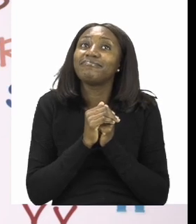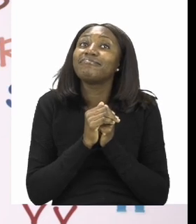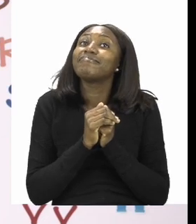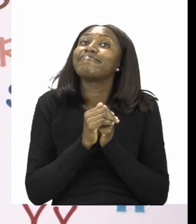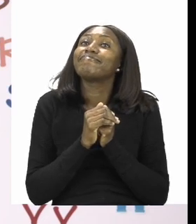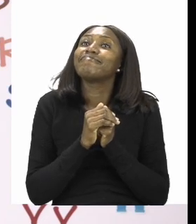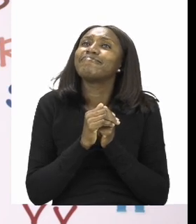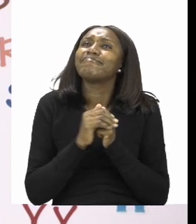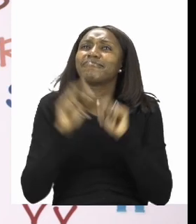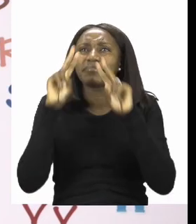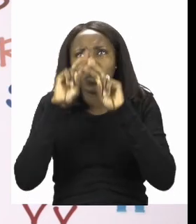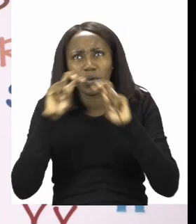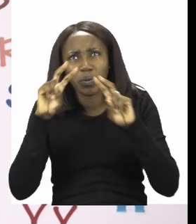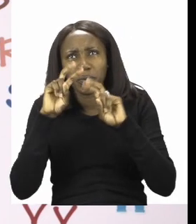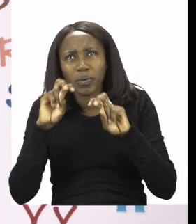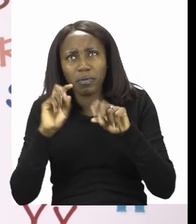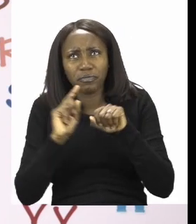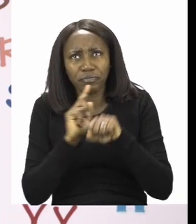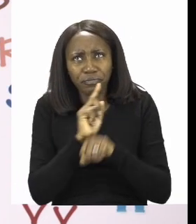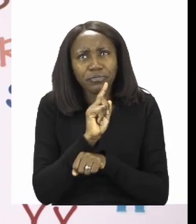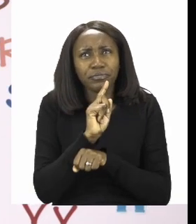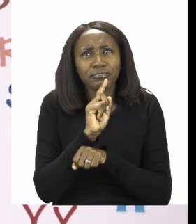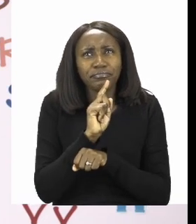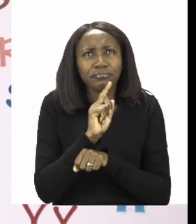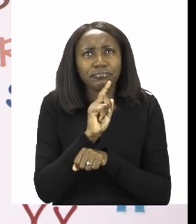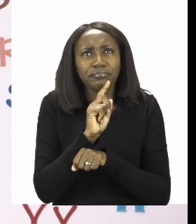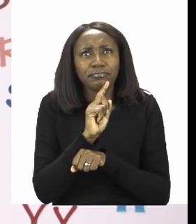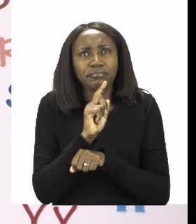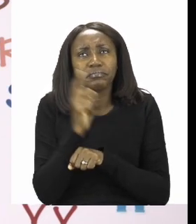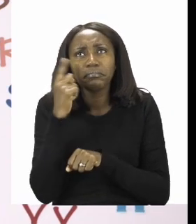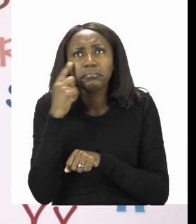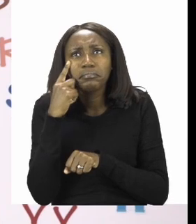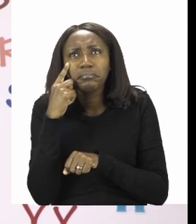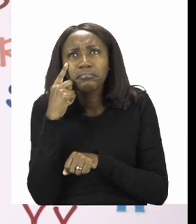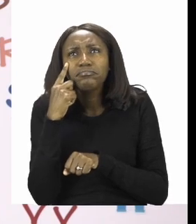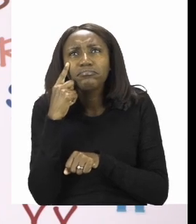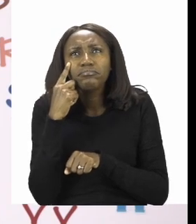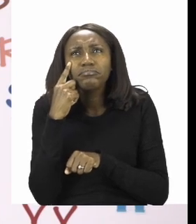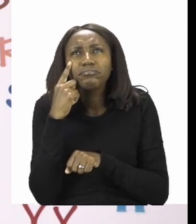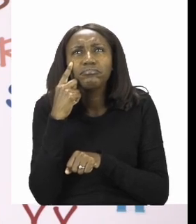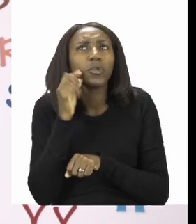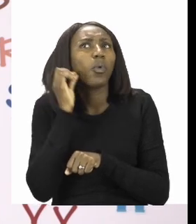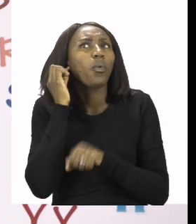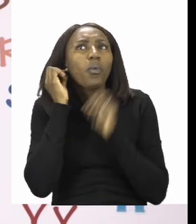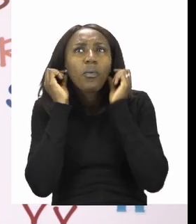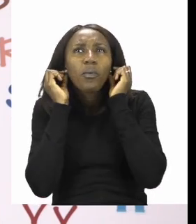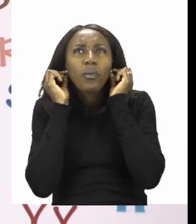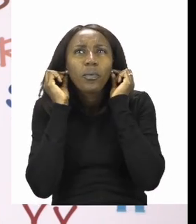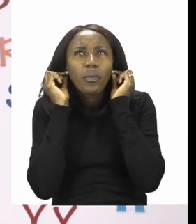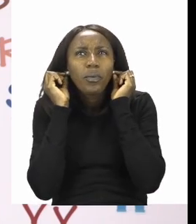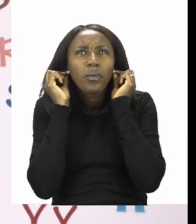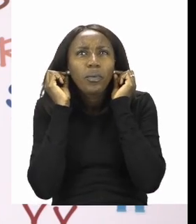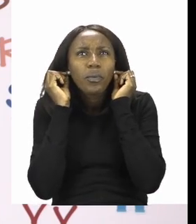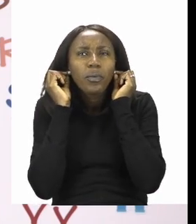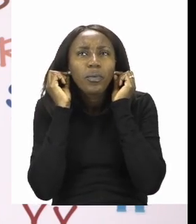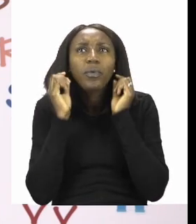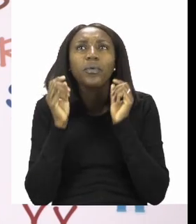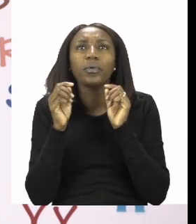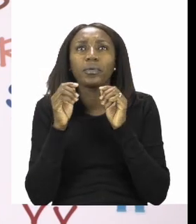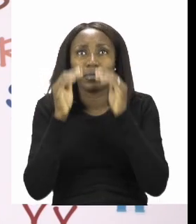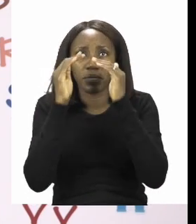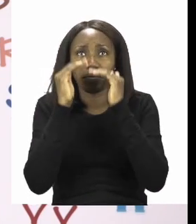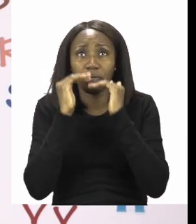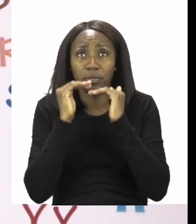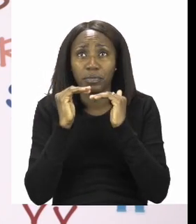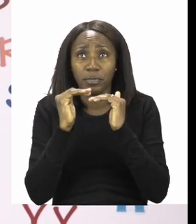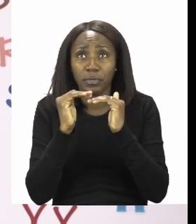word searches, we start with the word. Here we have ears, and then after